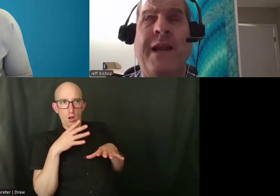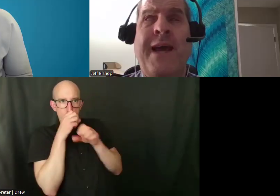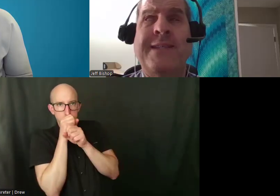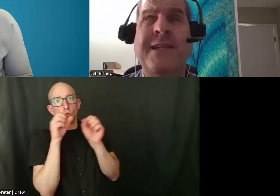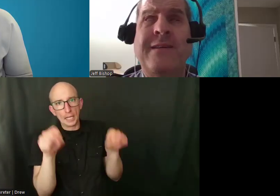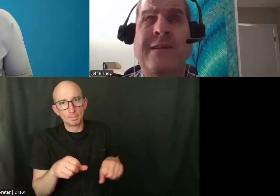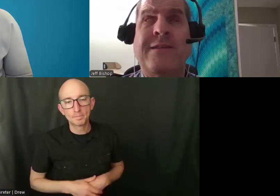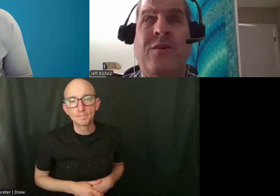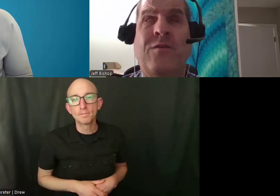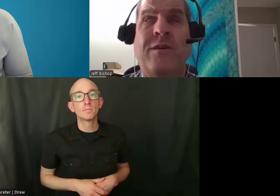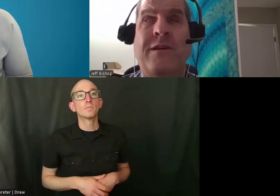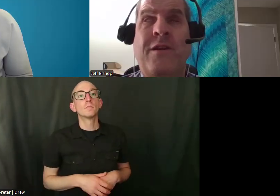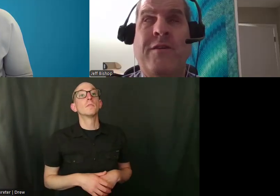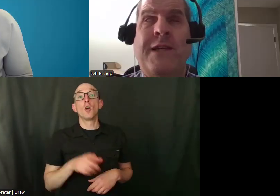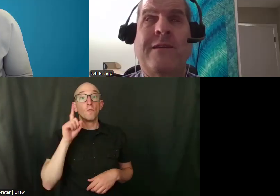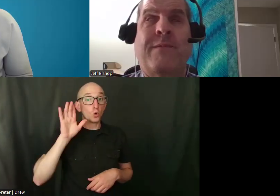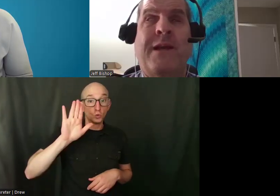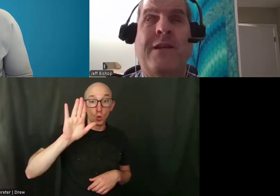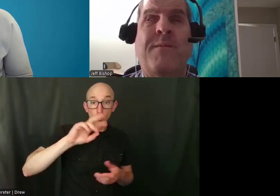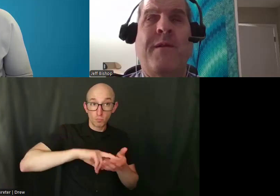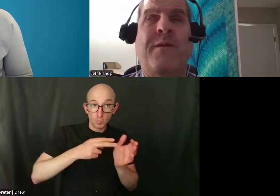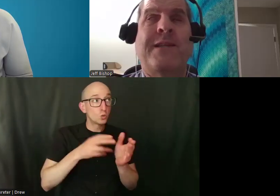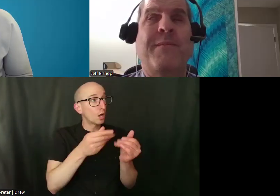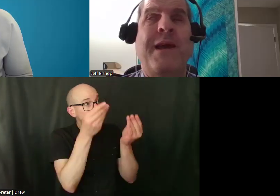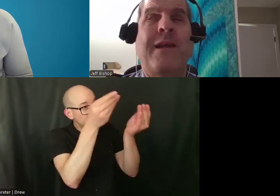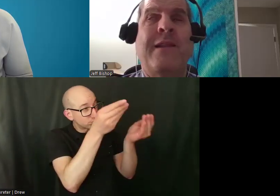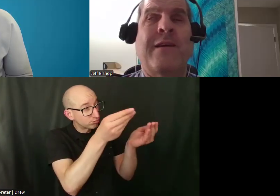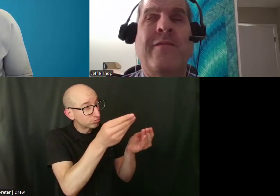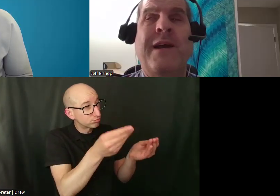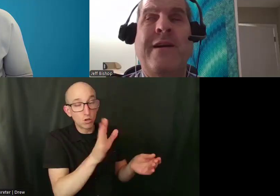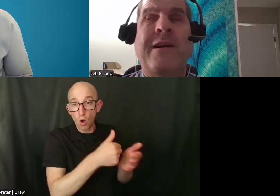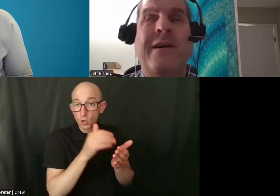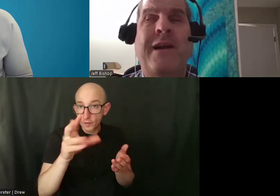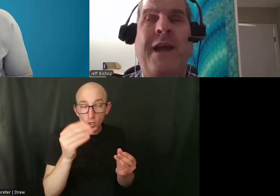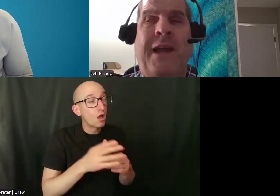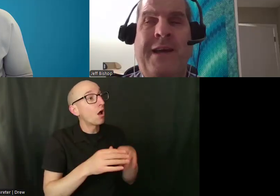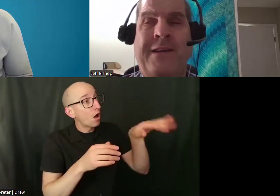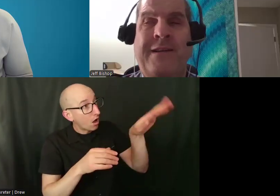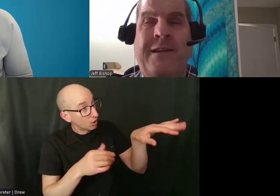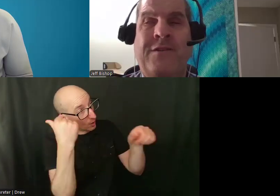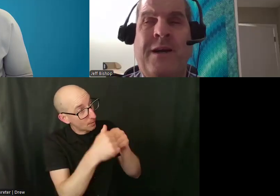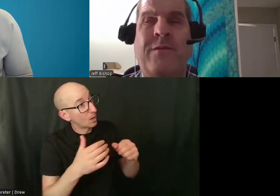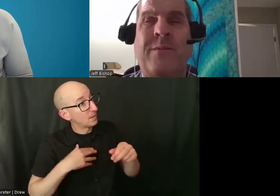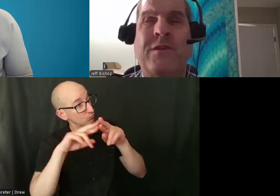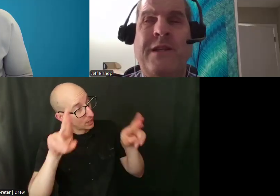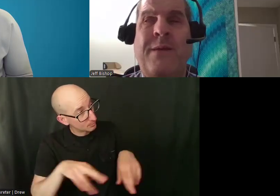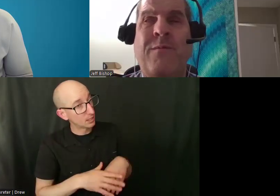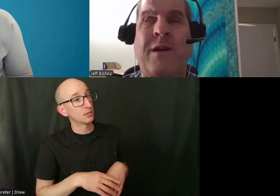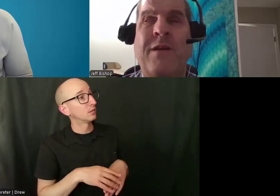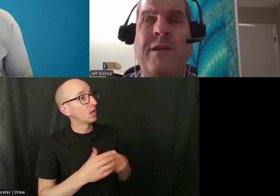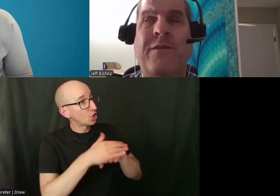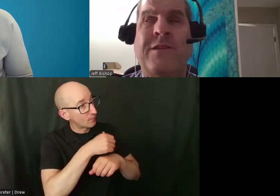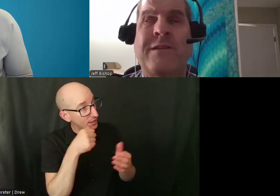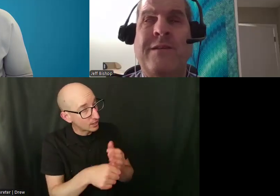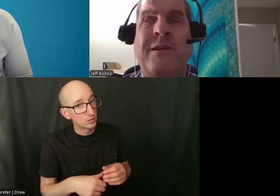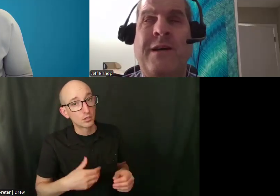that it has it. So you could say something like, "Do you remember the resume and the cover letter and the job description that I've been